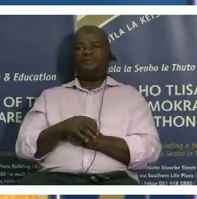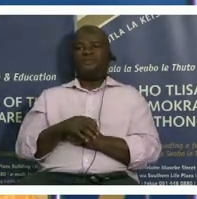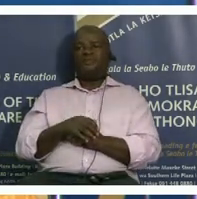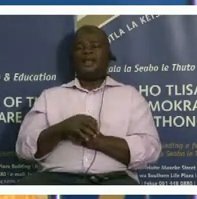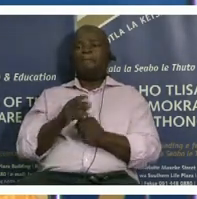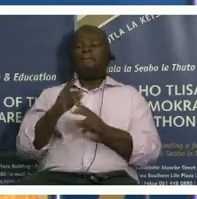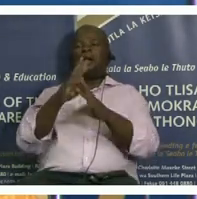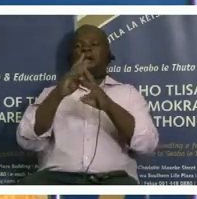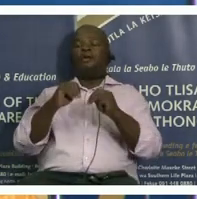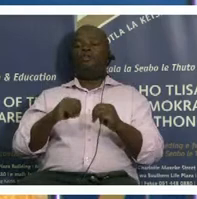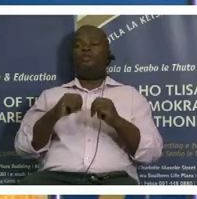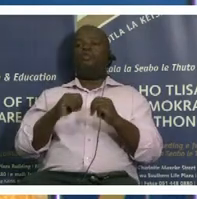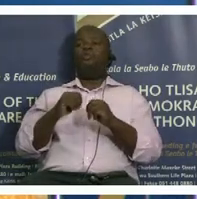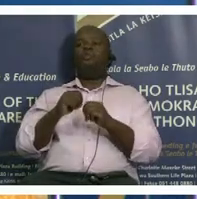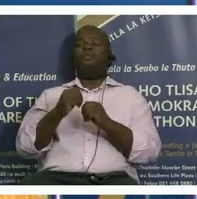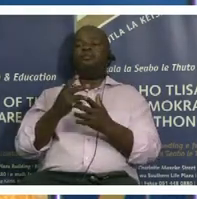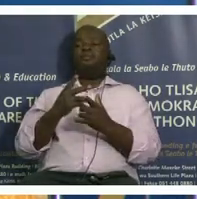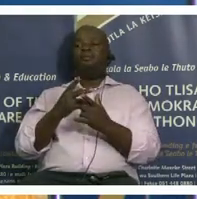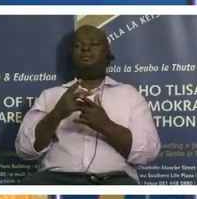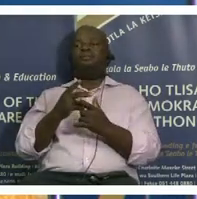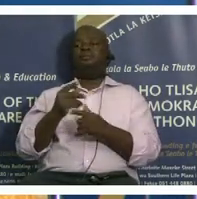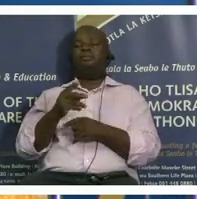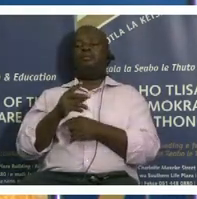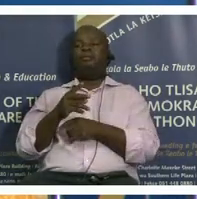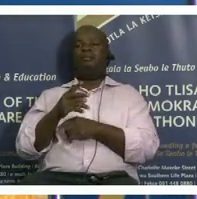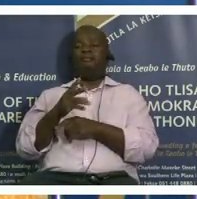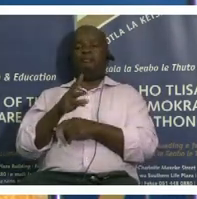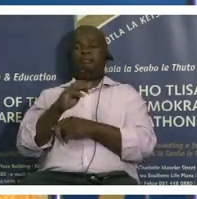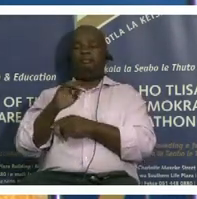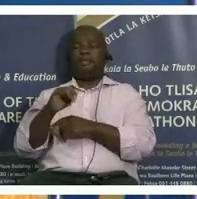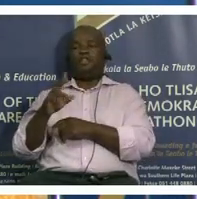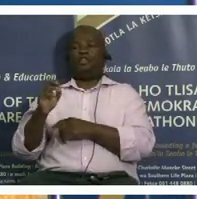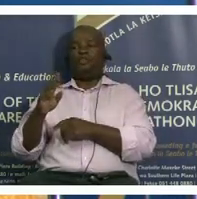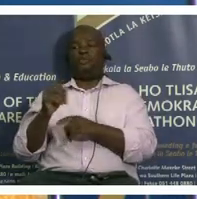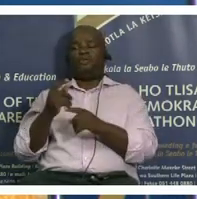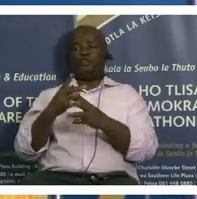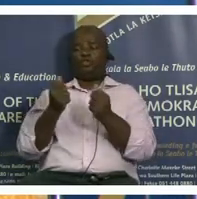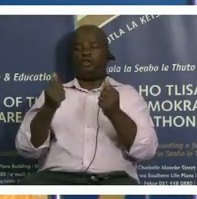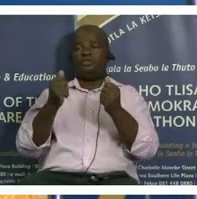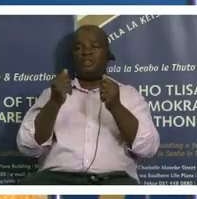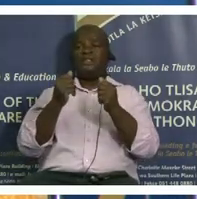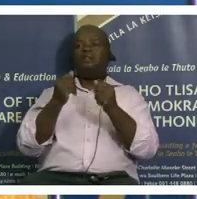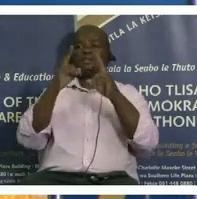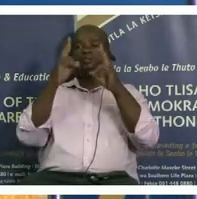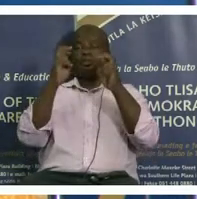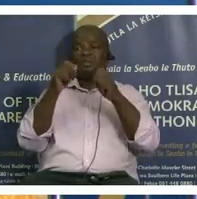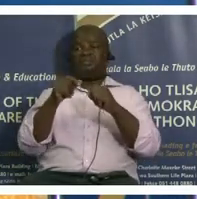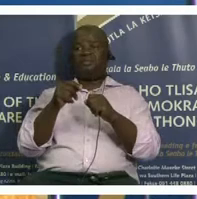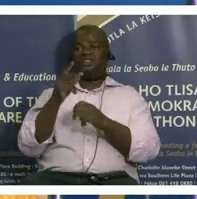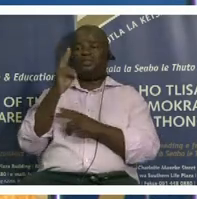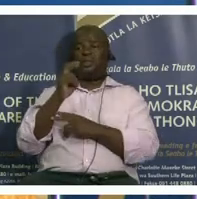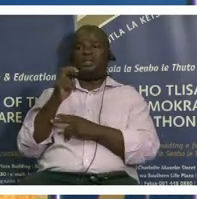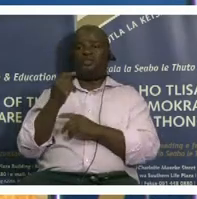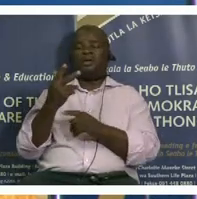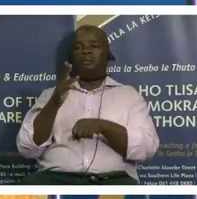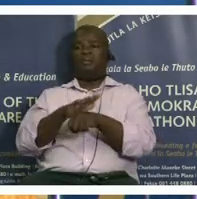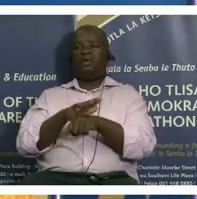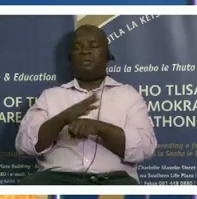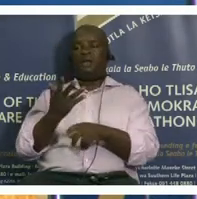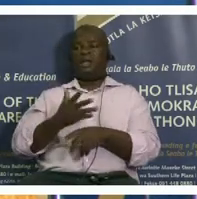Mangaung Metropolitan Municipality to address the sanitation challenges, particularly in Botshabelo.